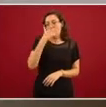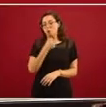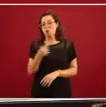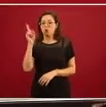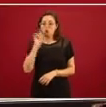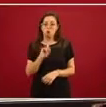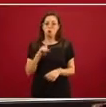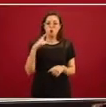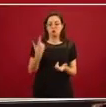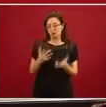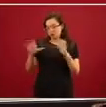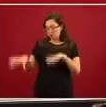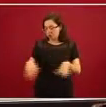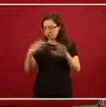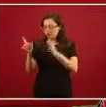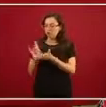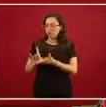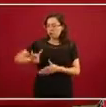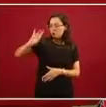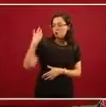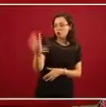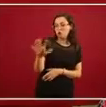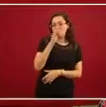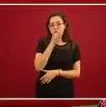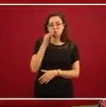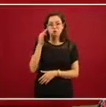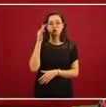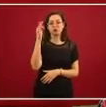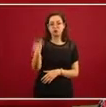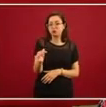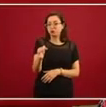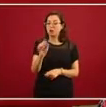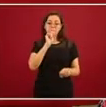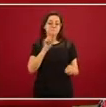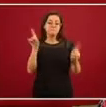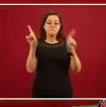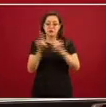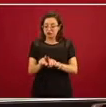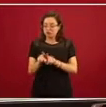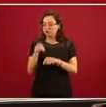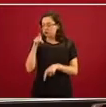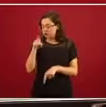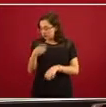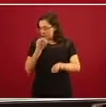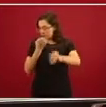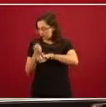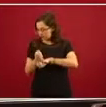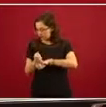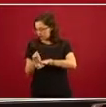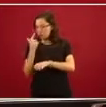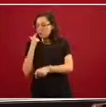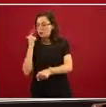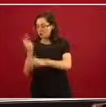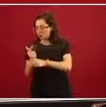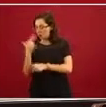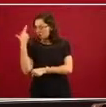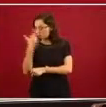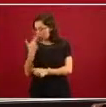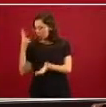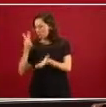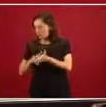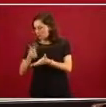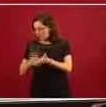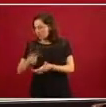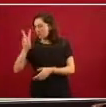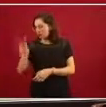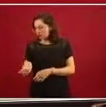ago. Since 15 years ago, things are done through our computer, so we can see those notifications on real